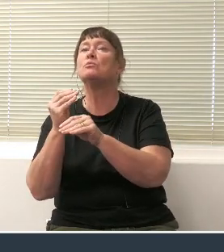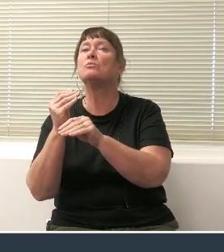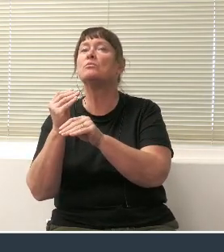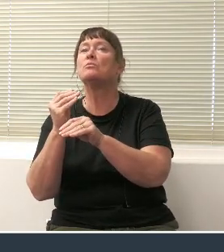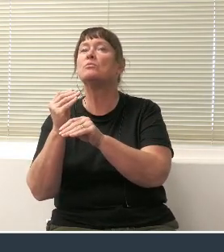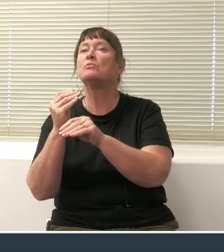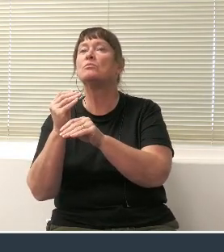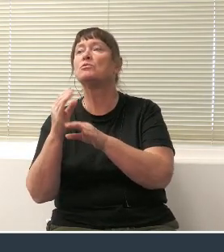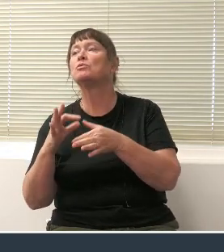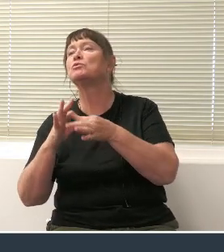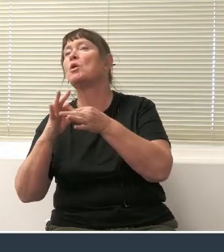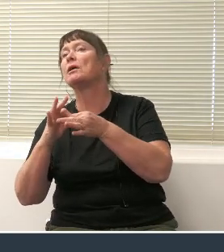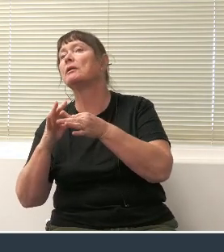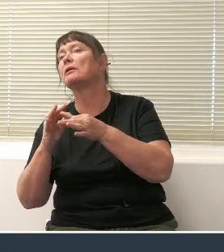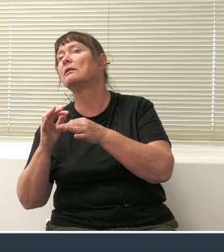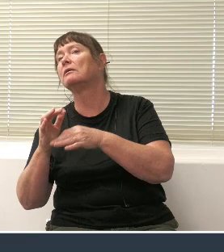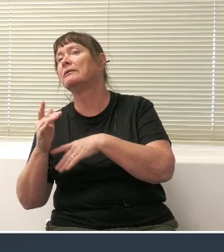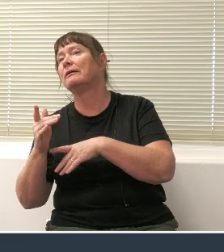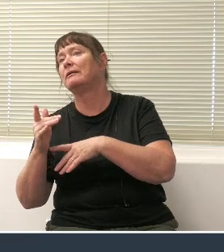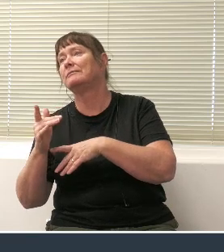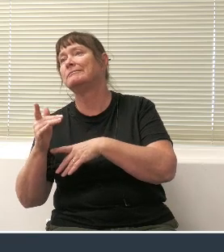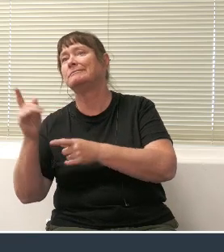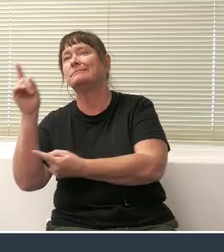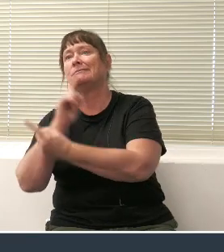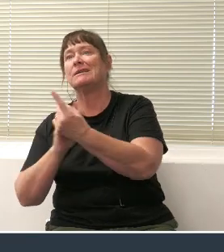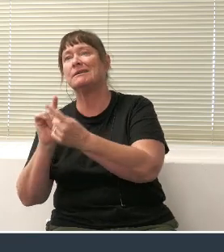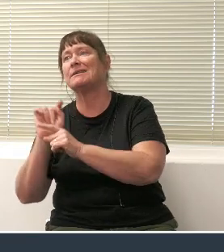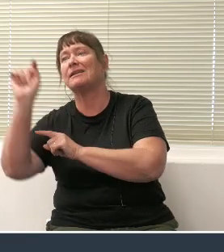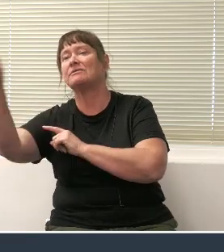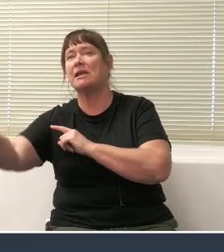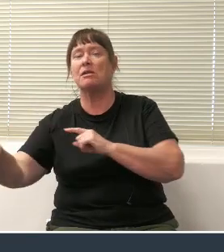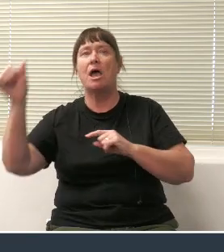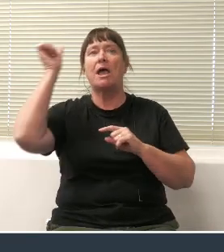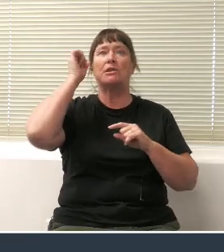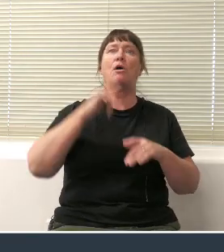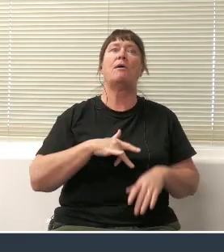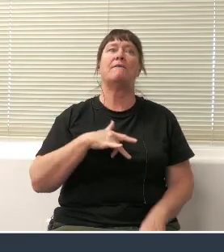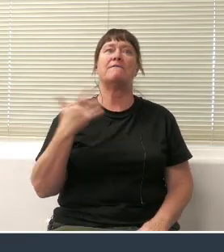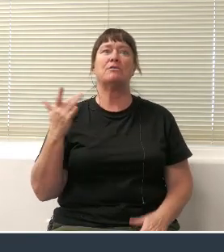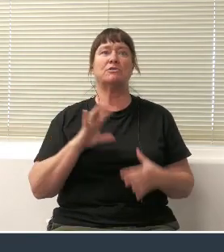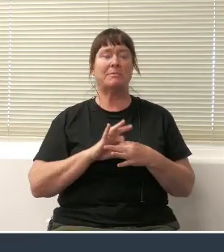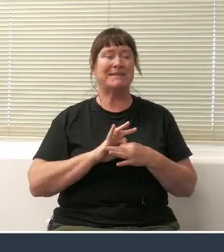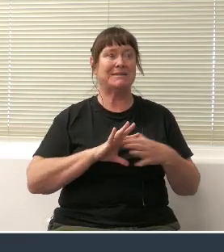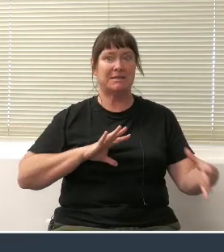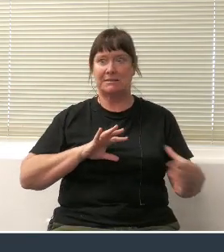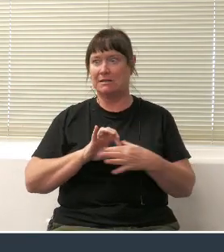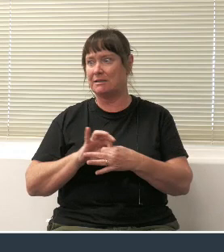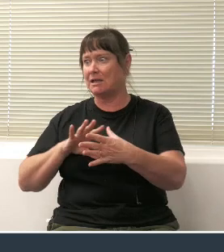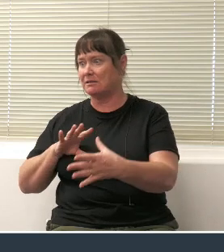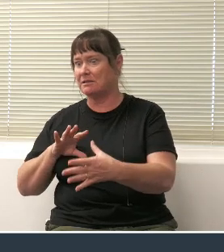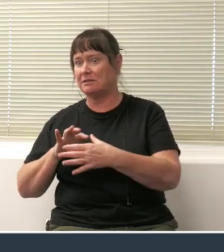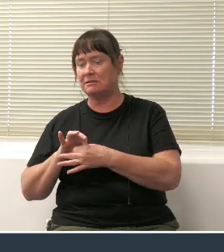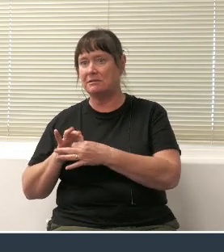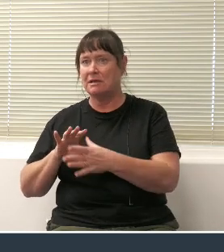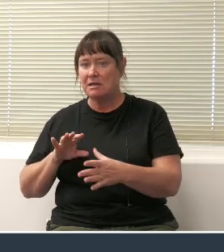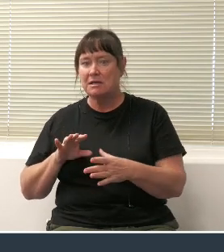meetings out of town. I know what disconnection is as an employee or a contractor, and I think what we have to look